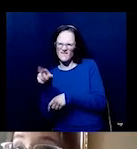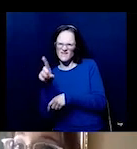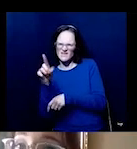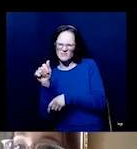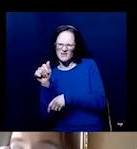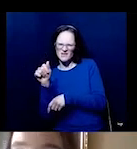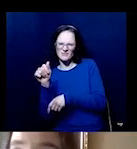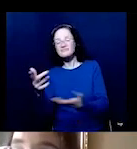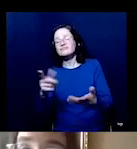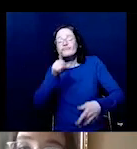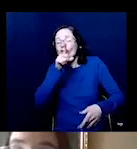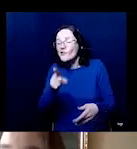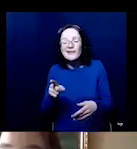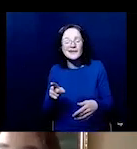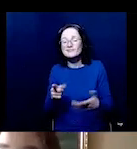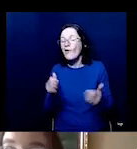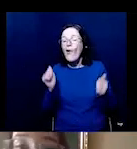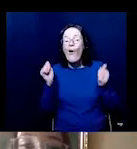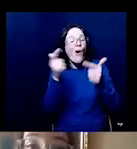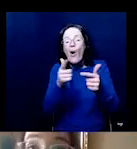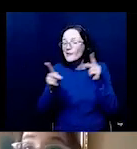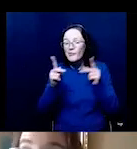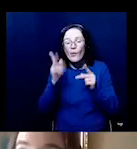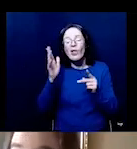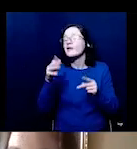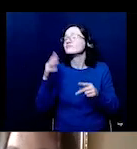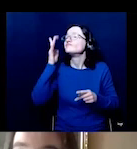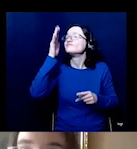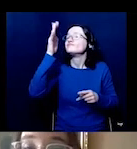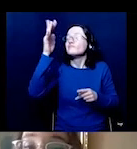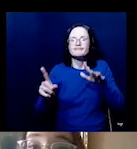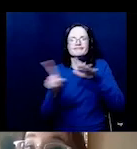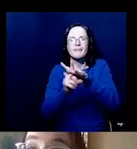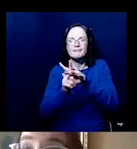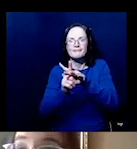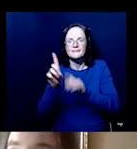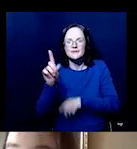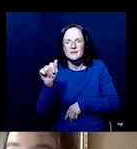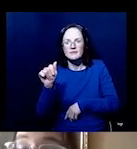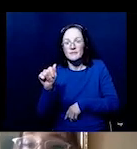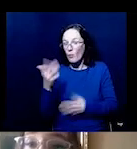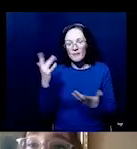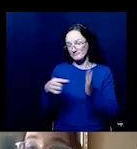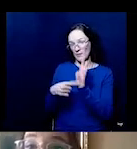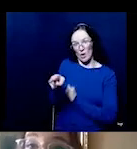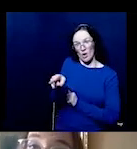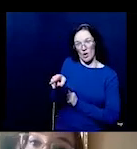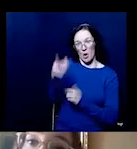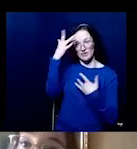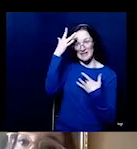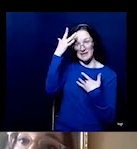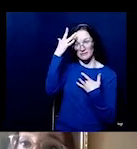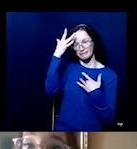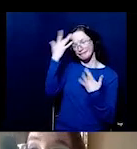Either it's due to an accident, you broke your leg one day, either it's due to sickness, either it's due to old age. We are all at a